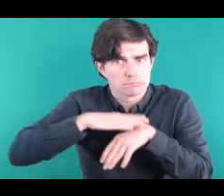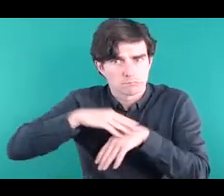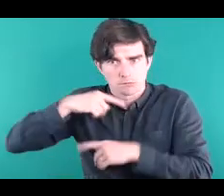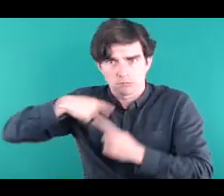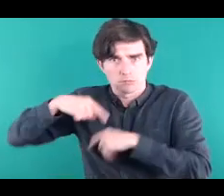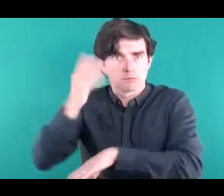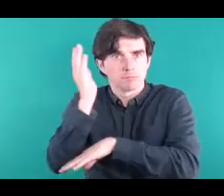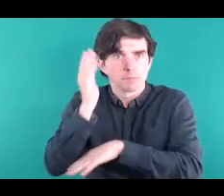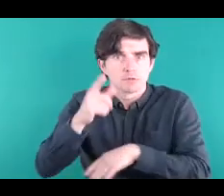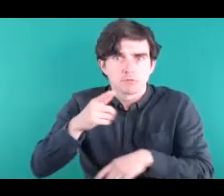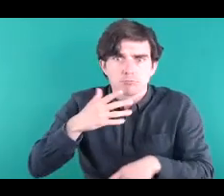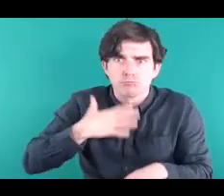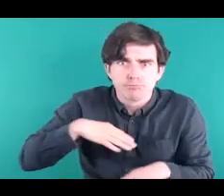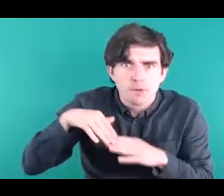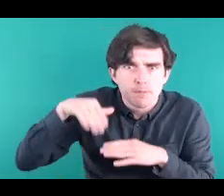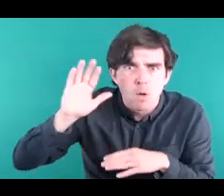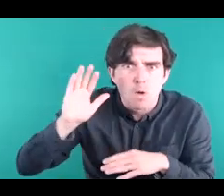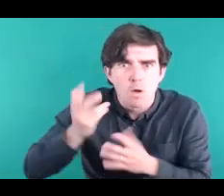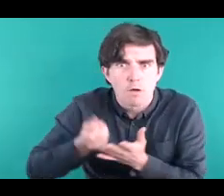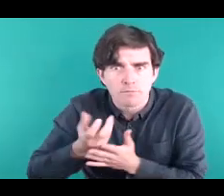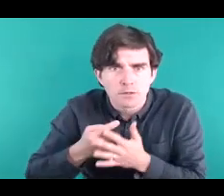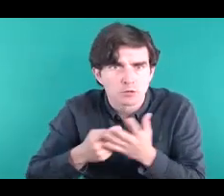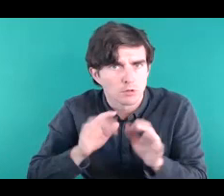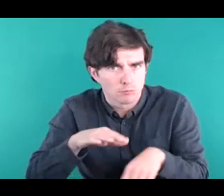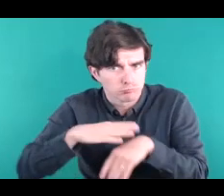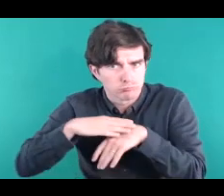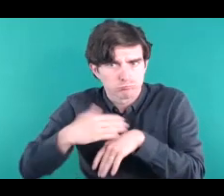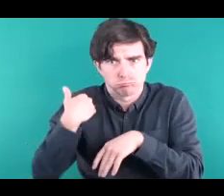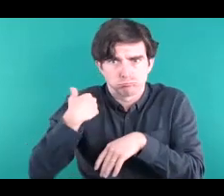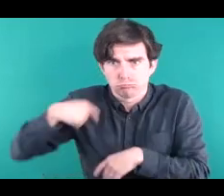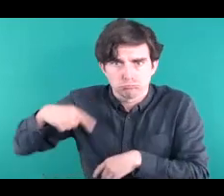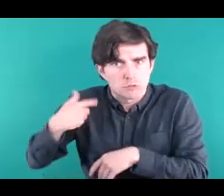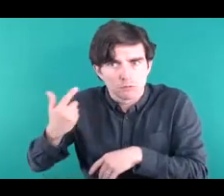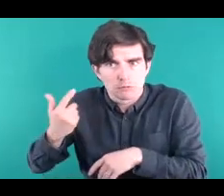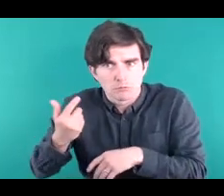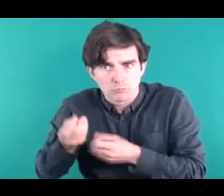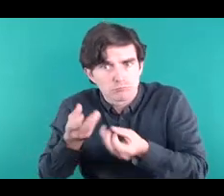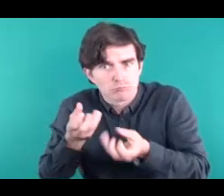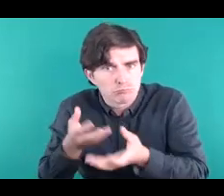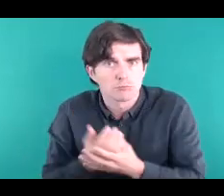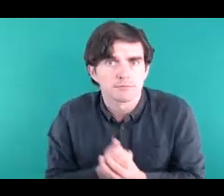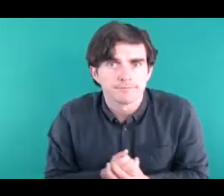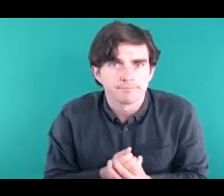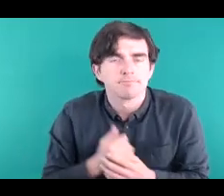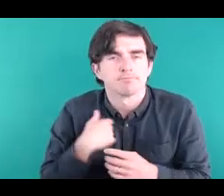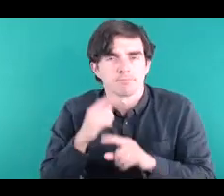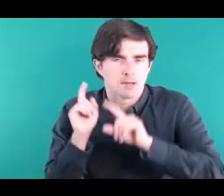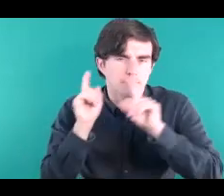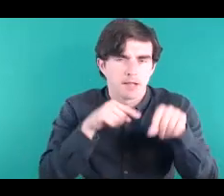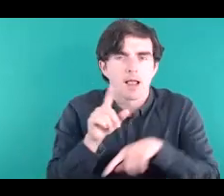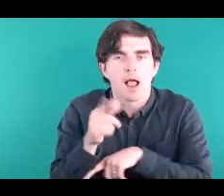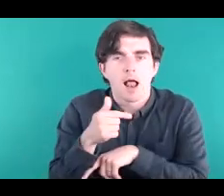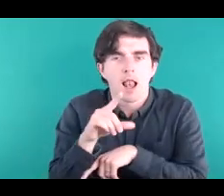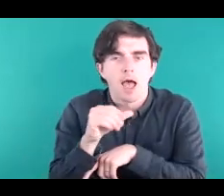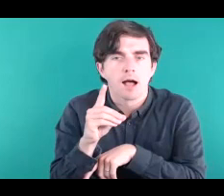case and those big high-level advocacy message, trying to see how